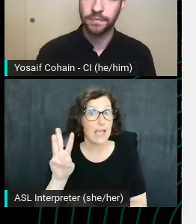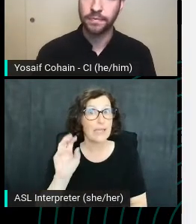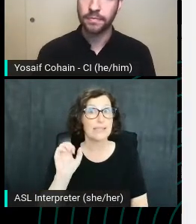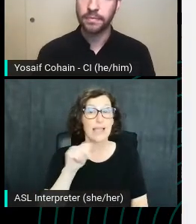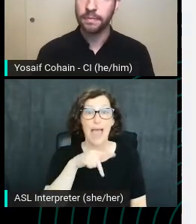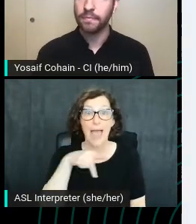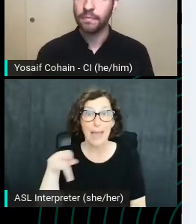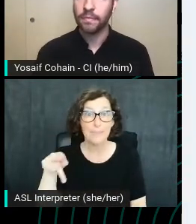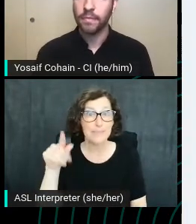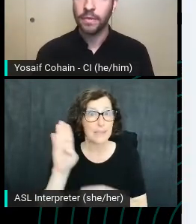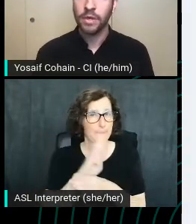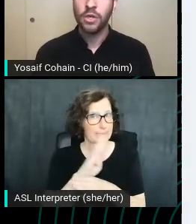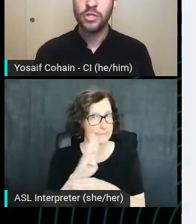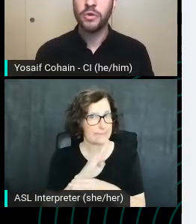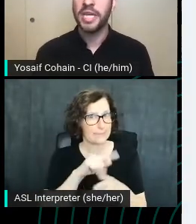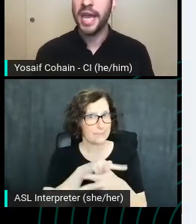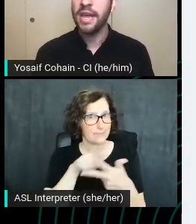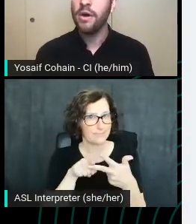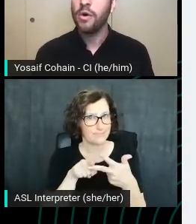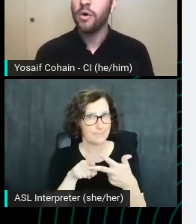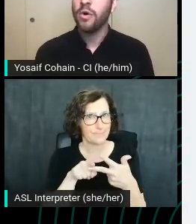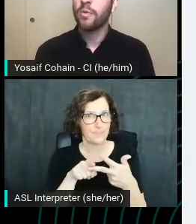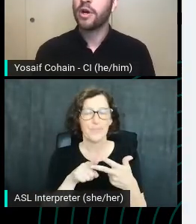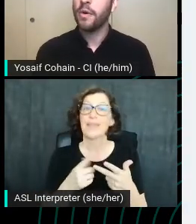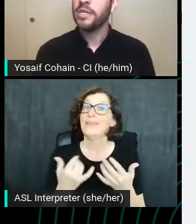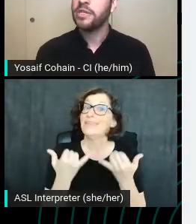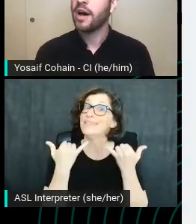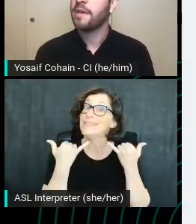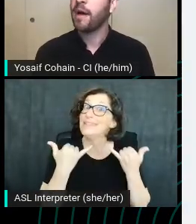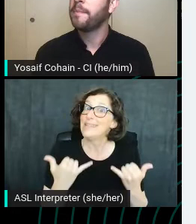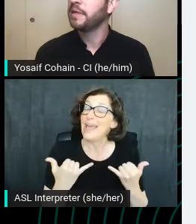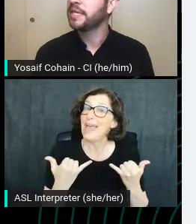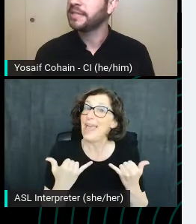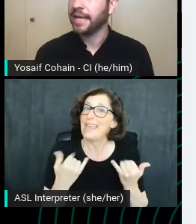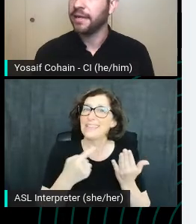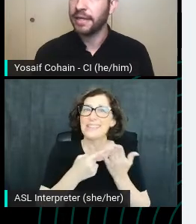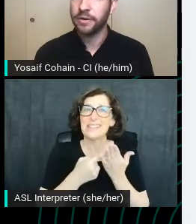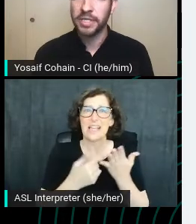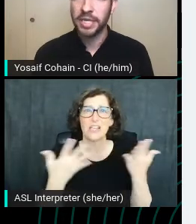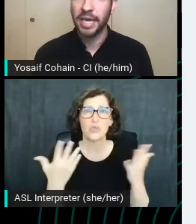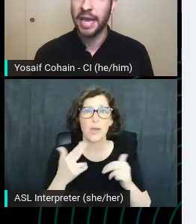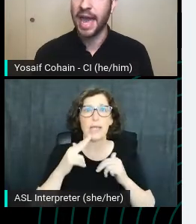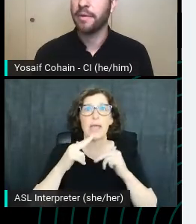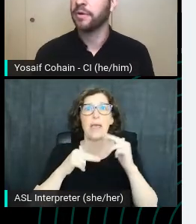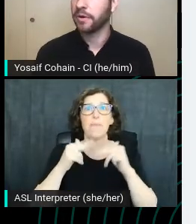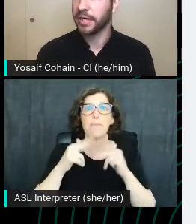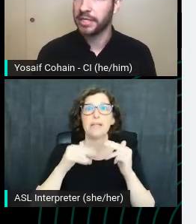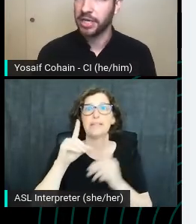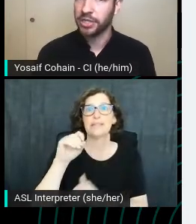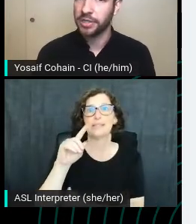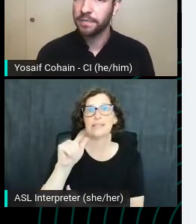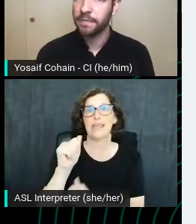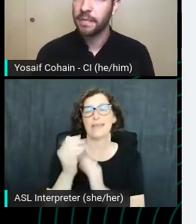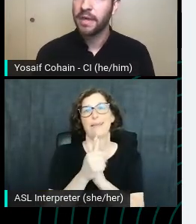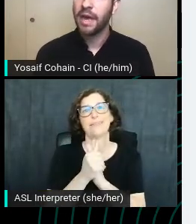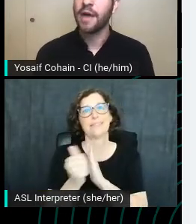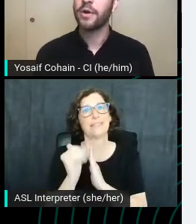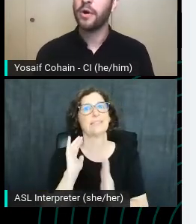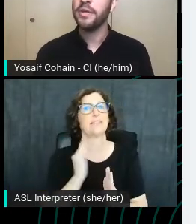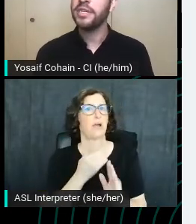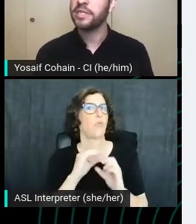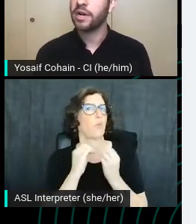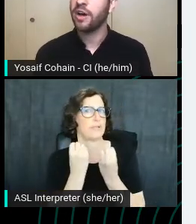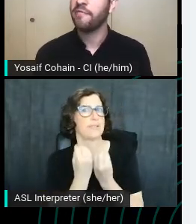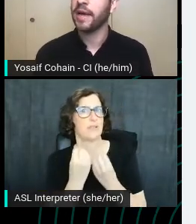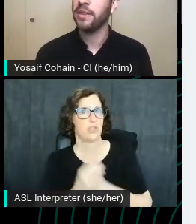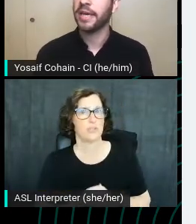businesses. So today, we're going to talk about building data literacy in our organizations. And we're